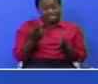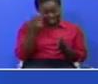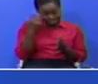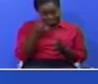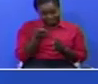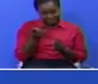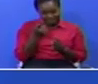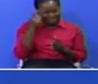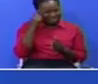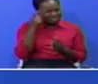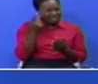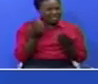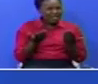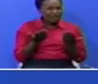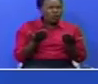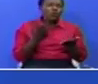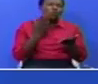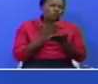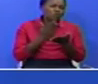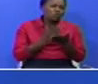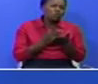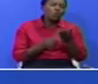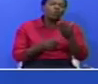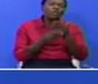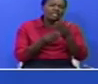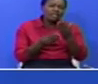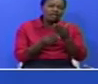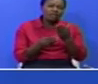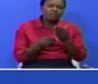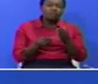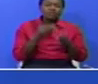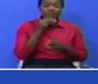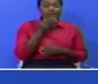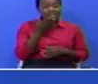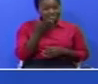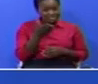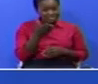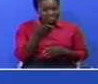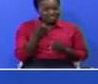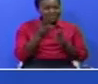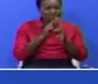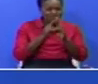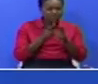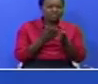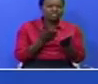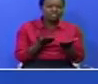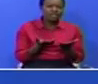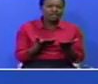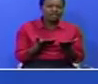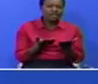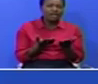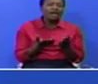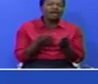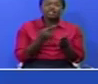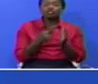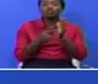they were asked to actually come out clearly and name this auditor who did conduct this report that leaked to